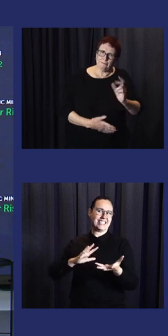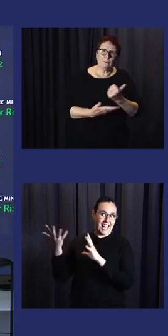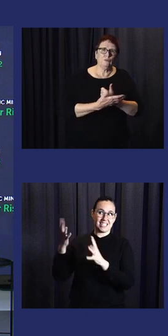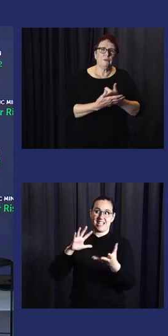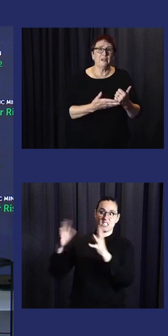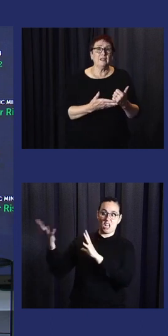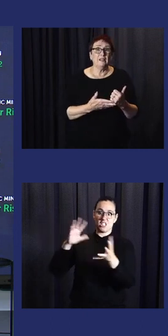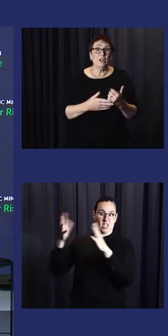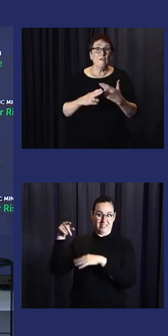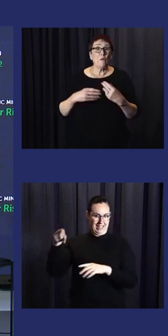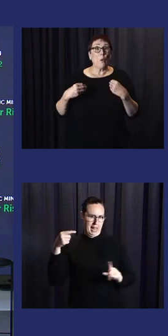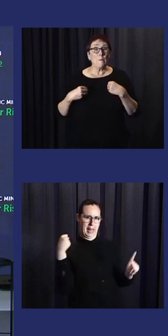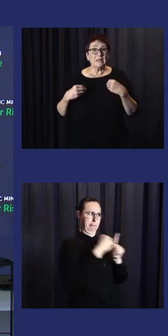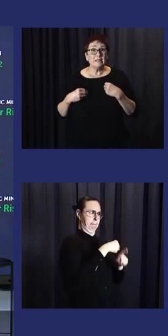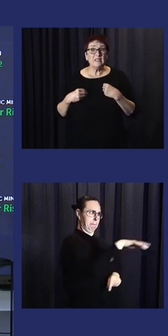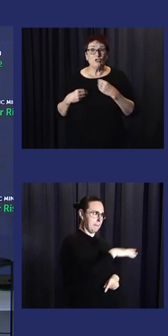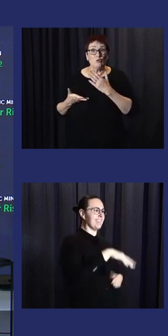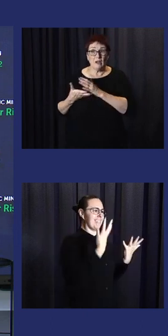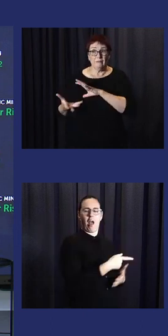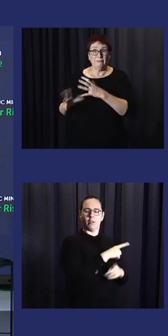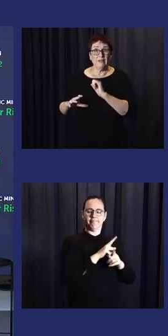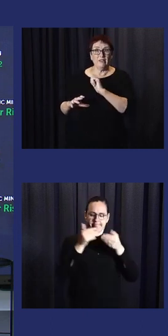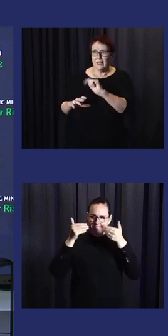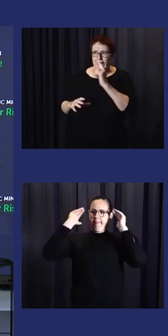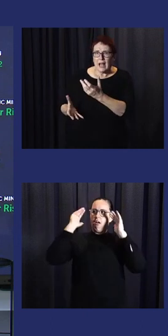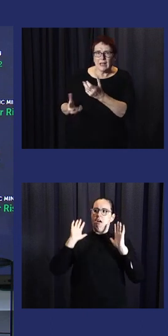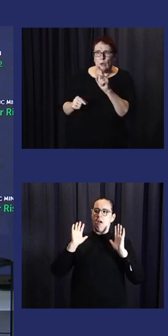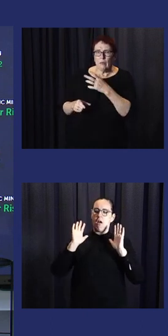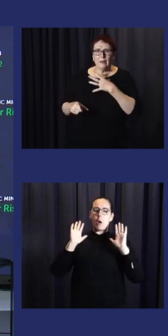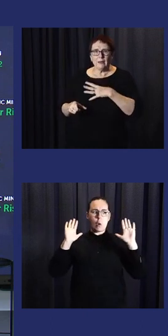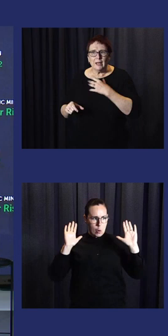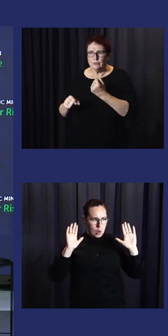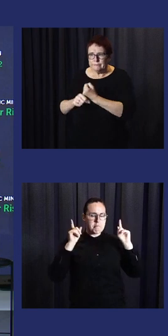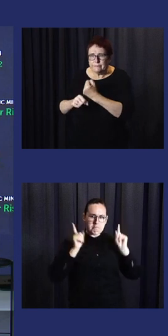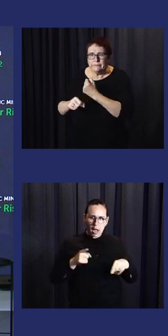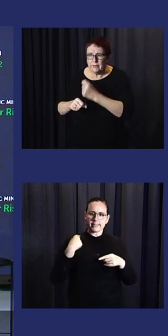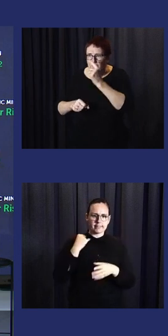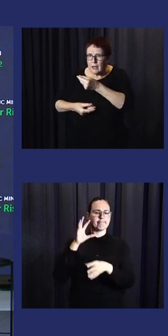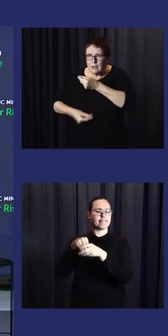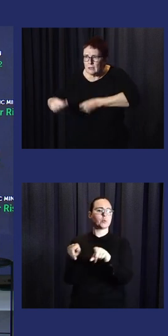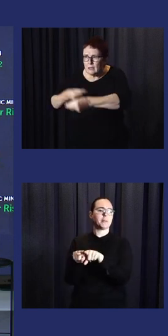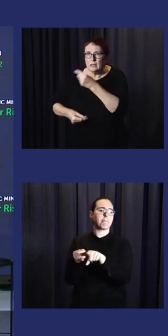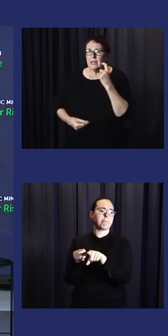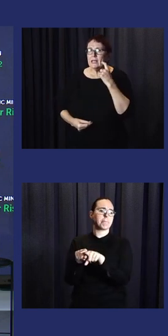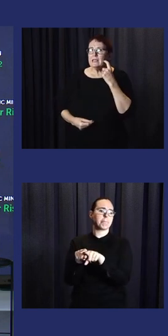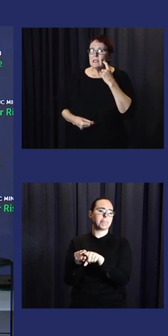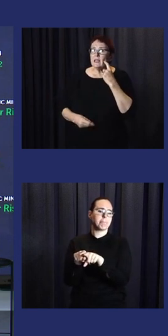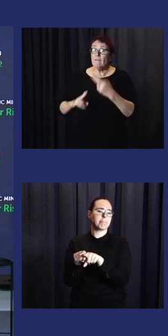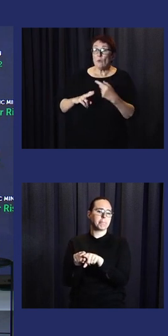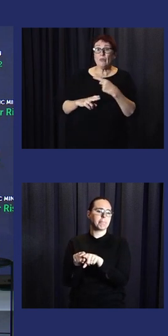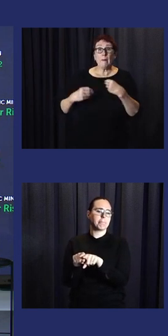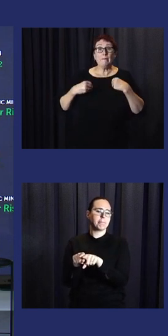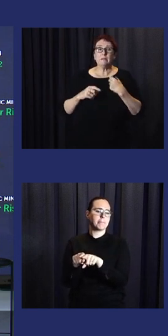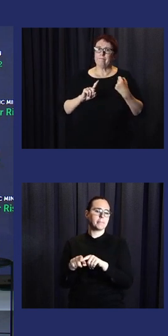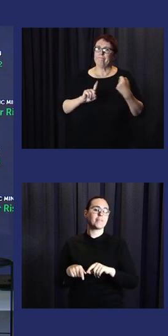and production places that are really hitting the private sector very badly. So this